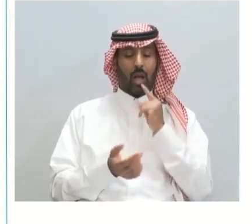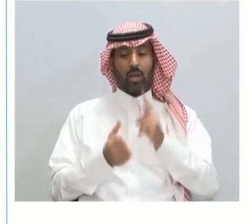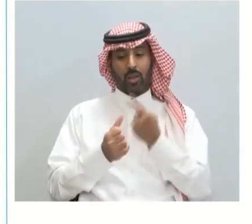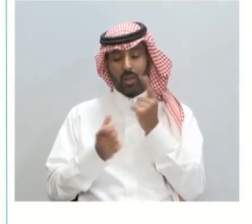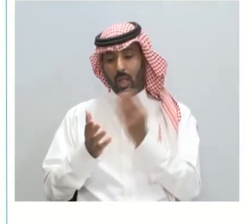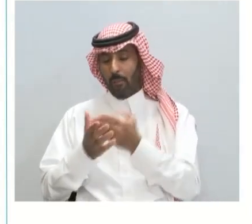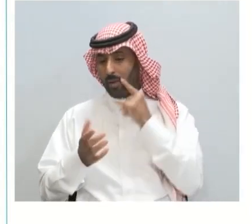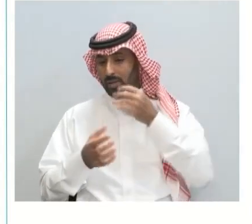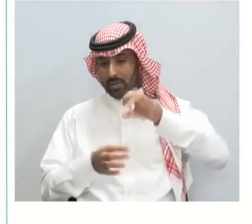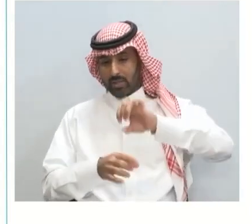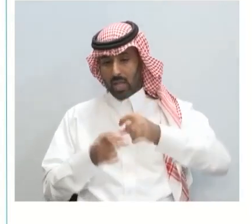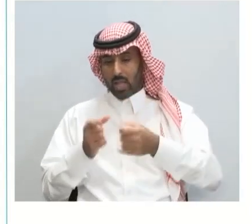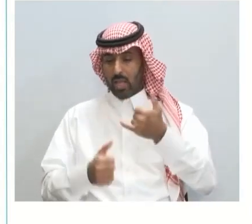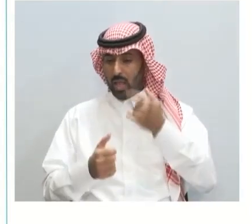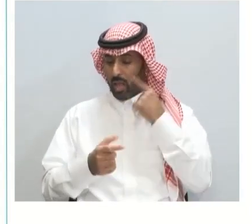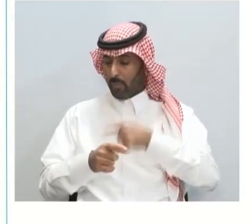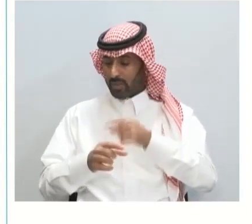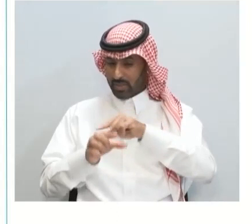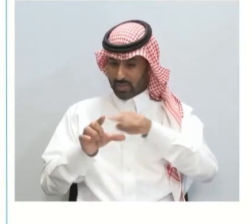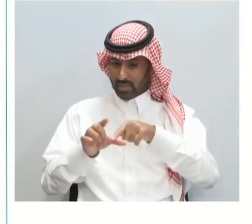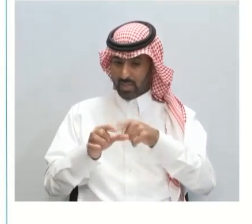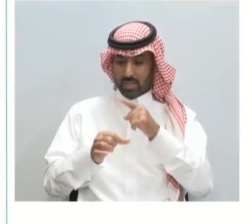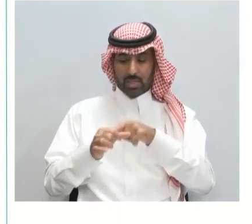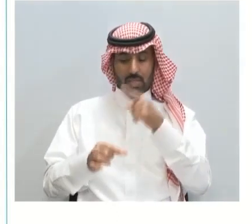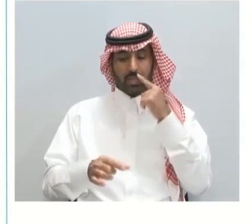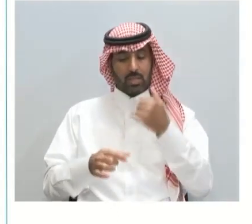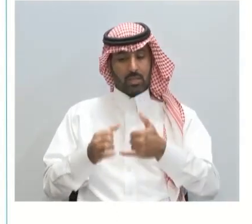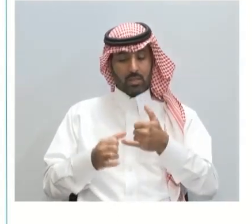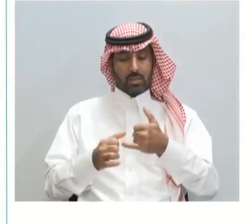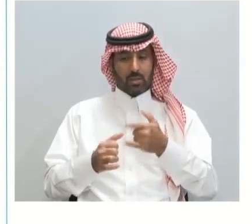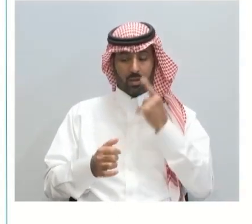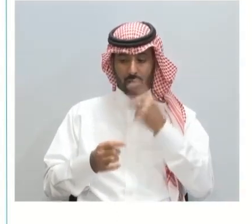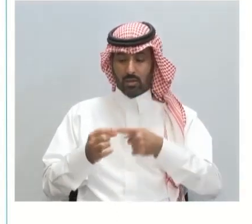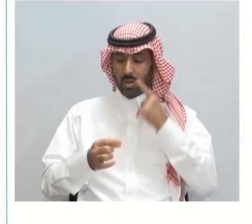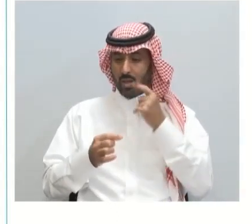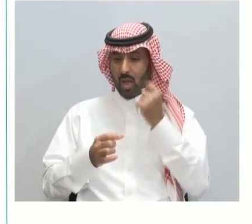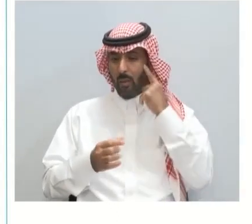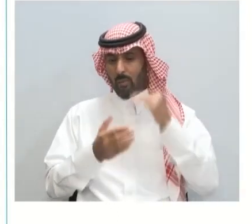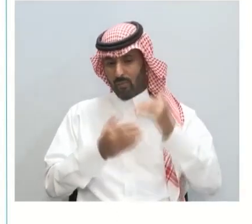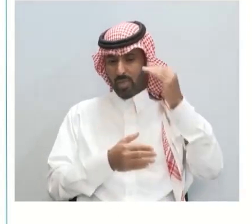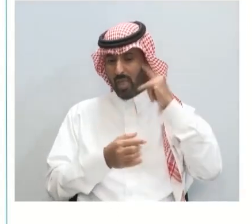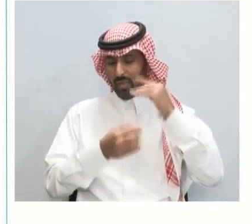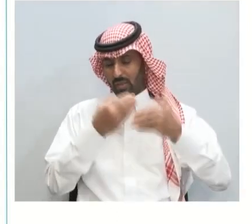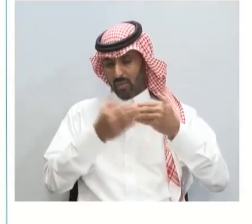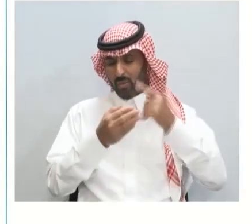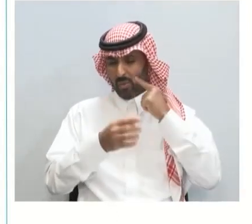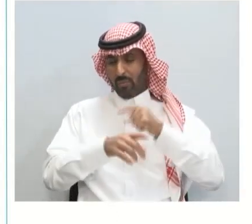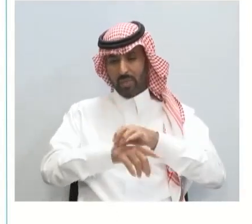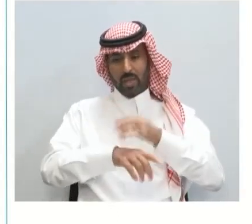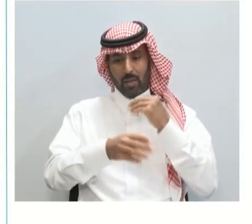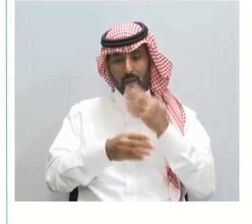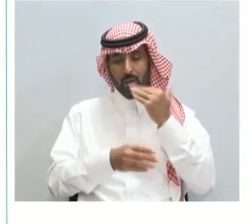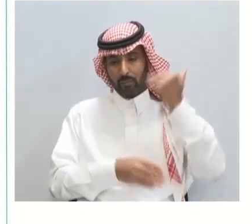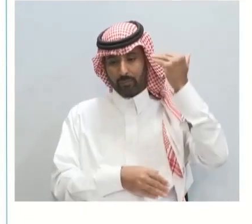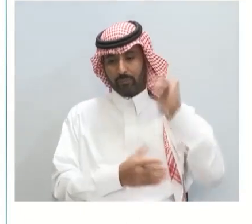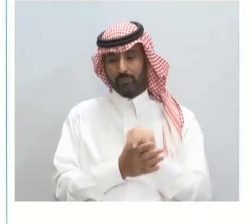genetic testing is called predictive gene testing. This is used to predict an adult's risk of developing certain diseases later in